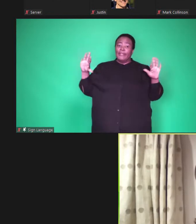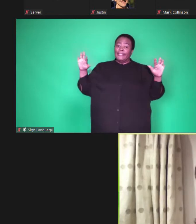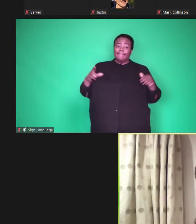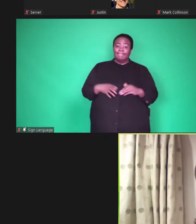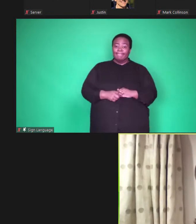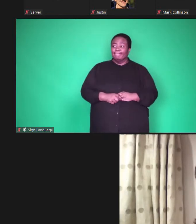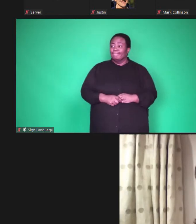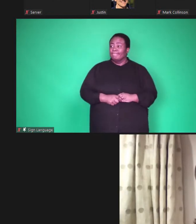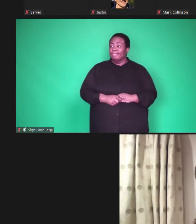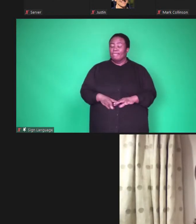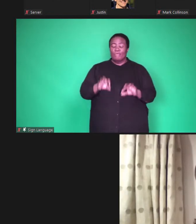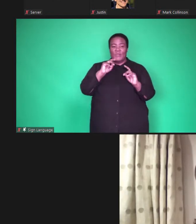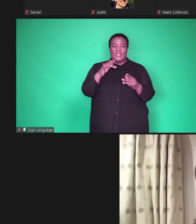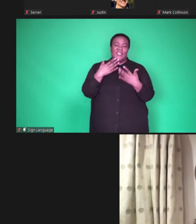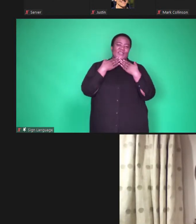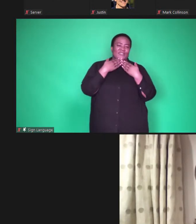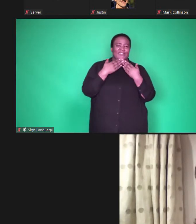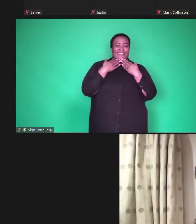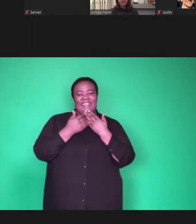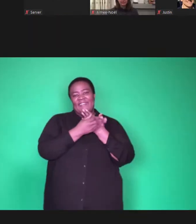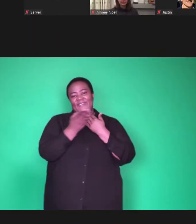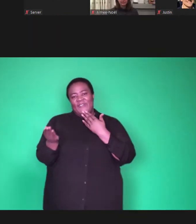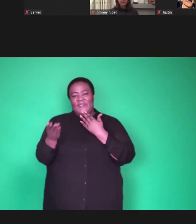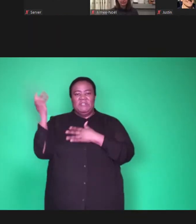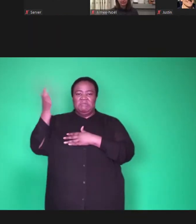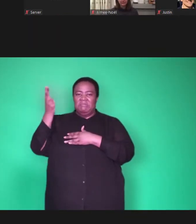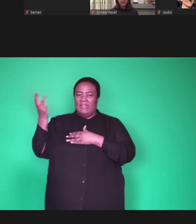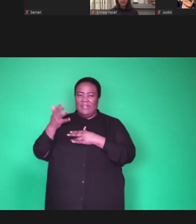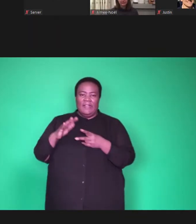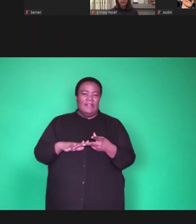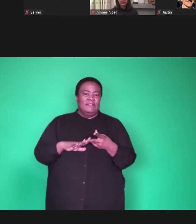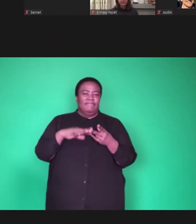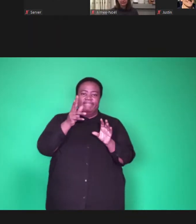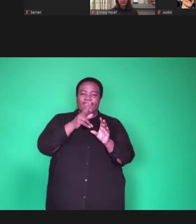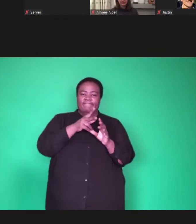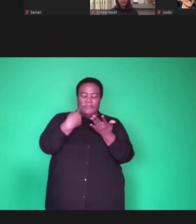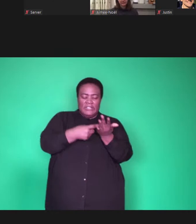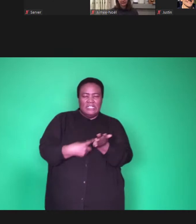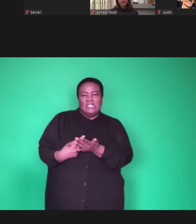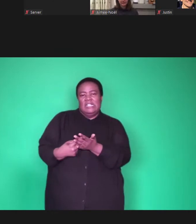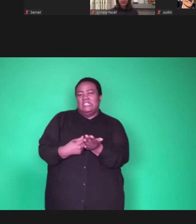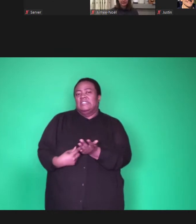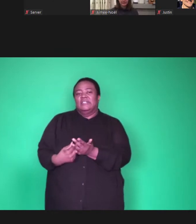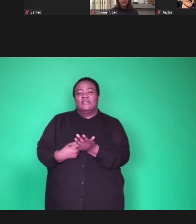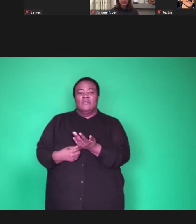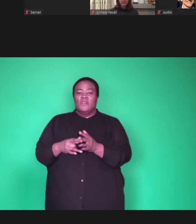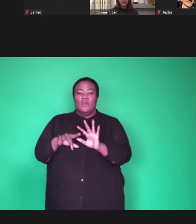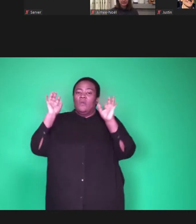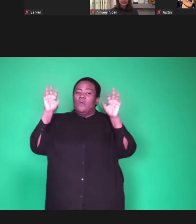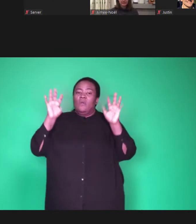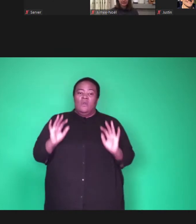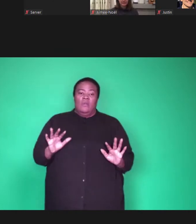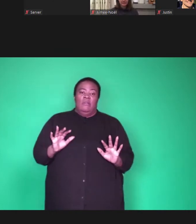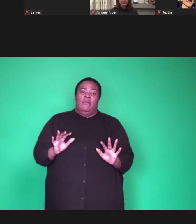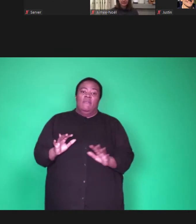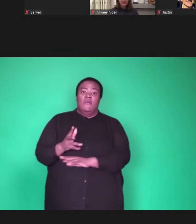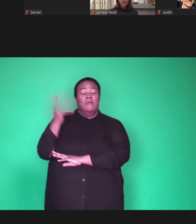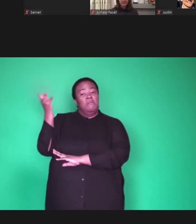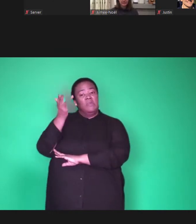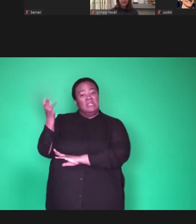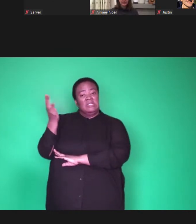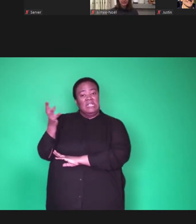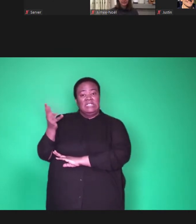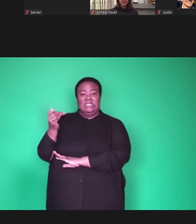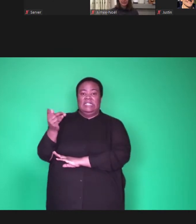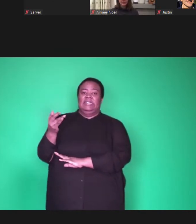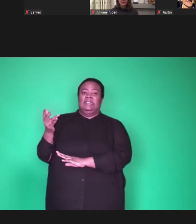And I'd just like to thank everybody, to the speakers, to our discussants, for the absolutely engaging presentations and